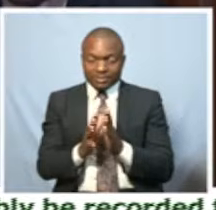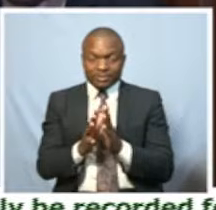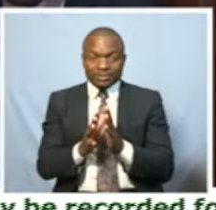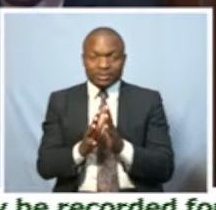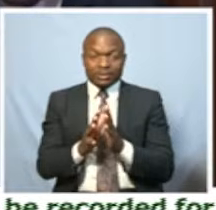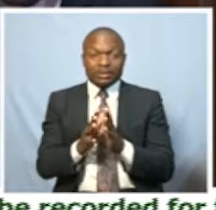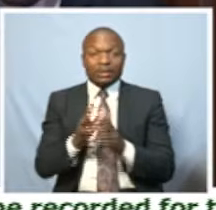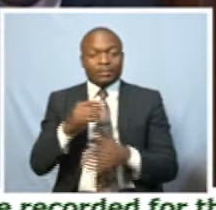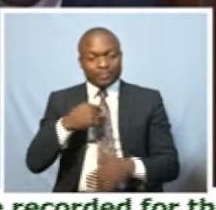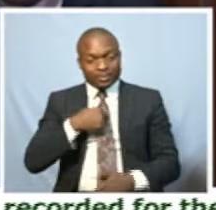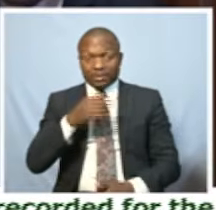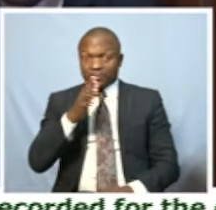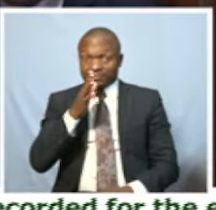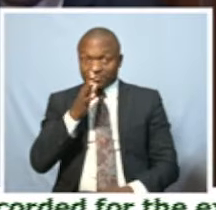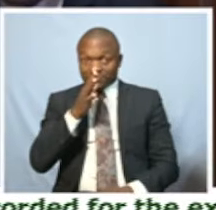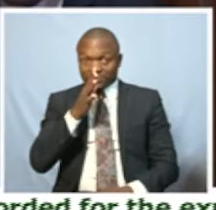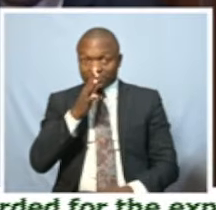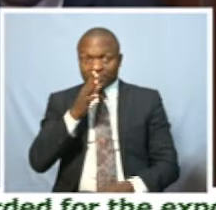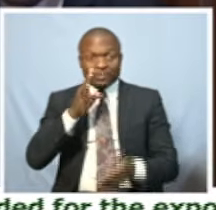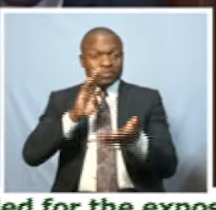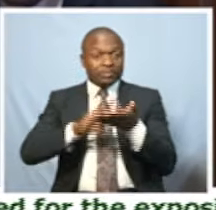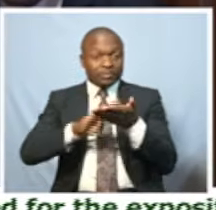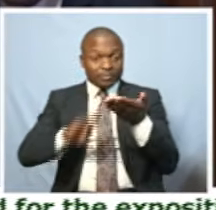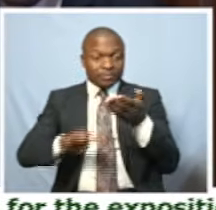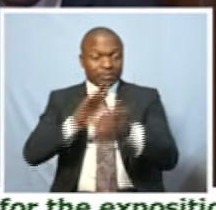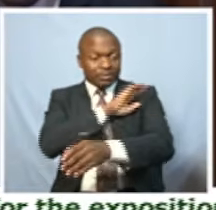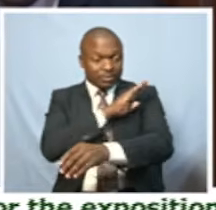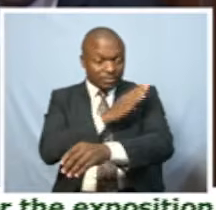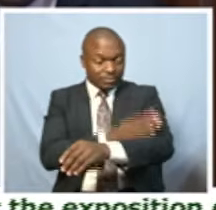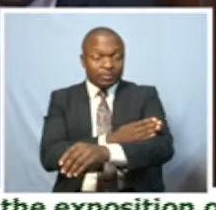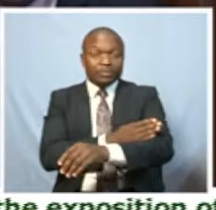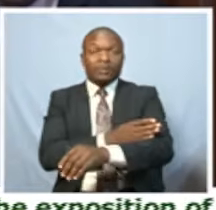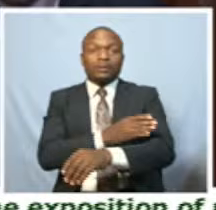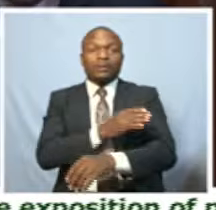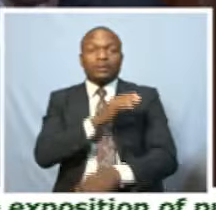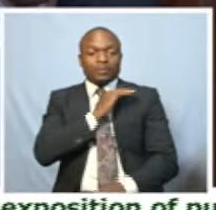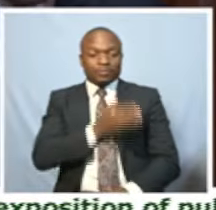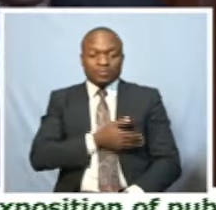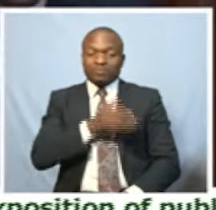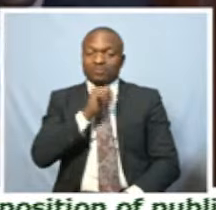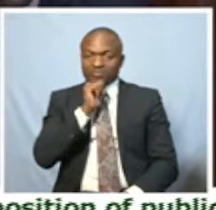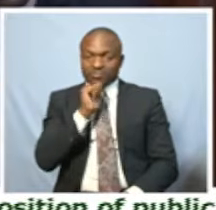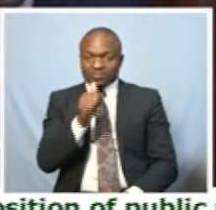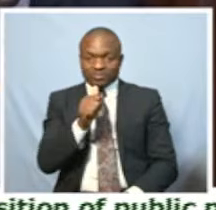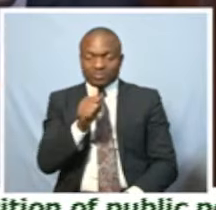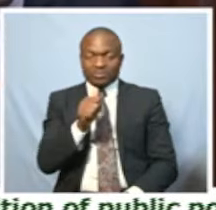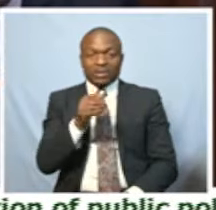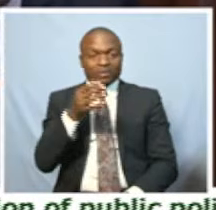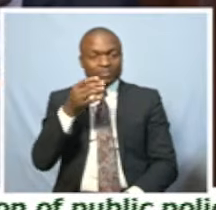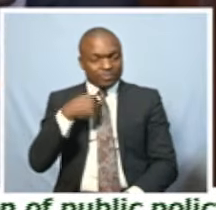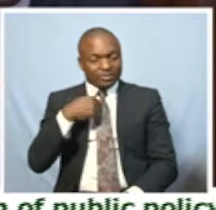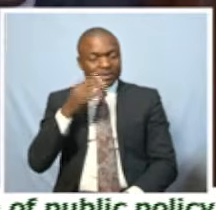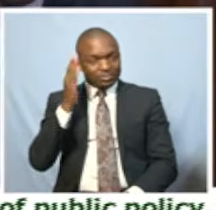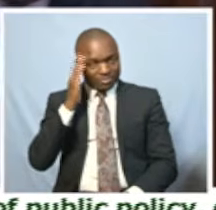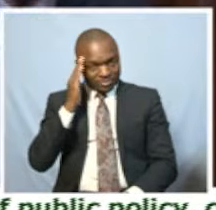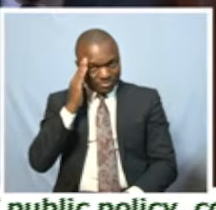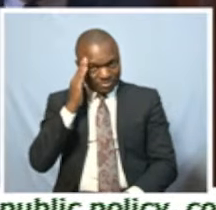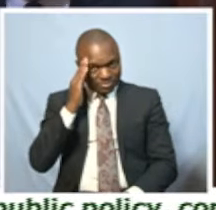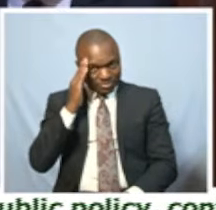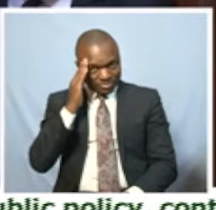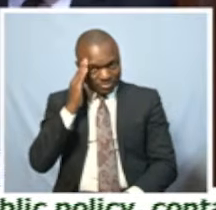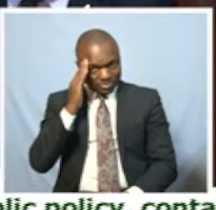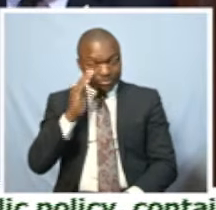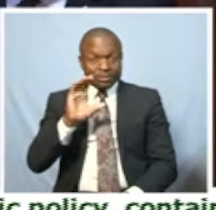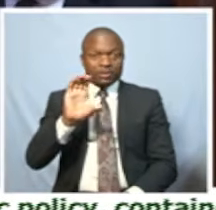as a mother and a believer in the power of women, I take note of the extension of